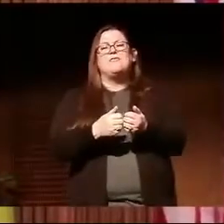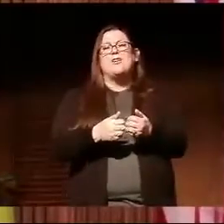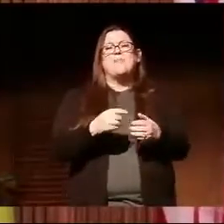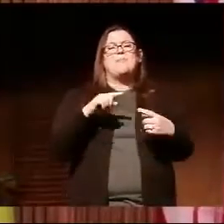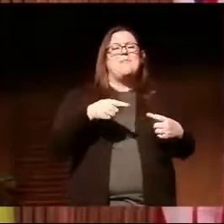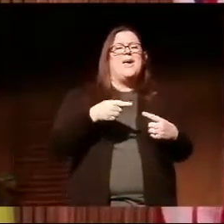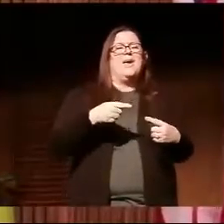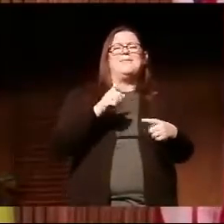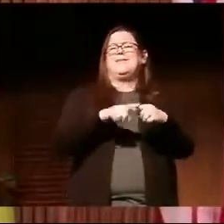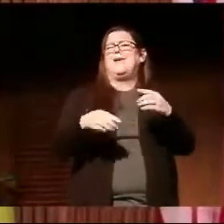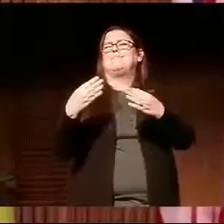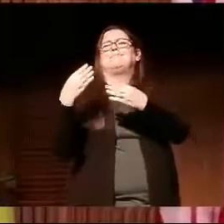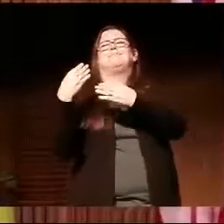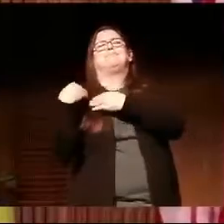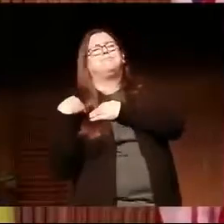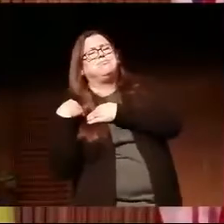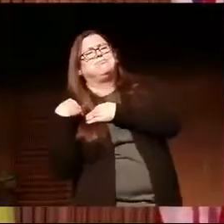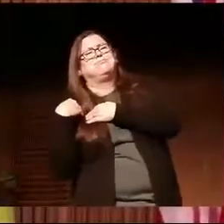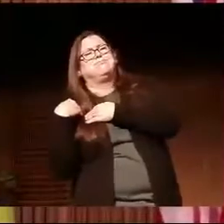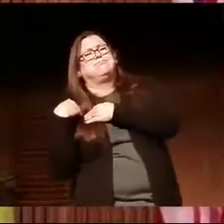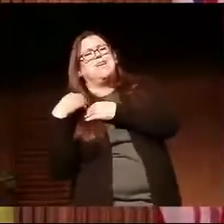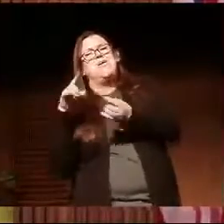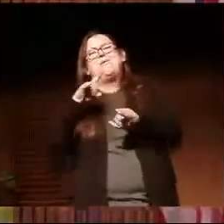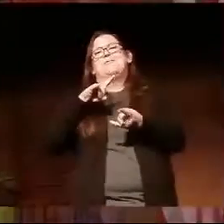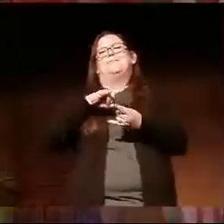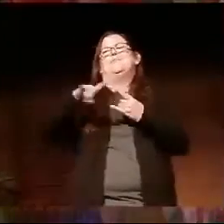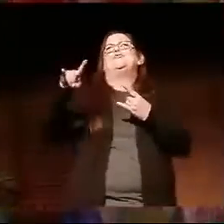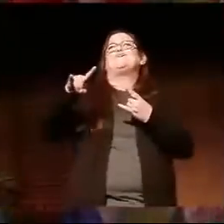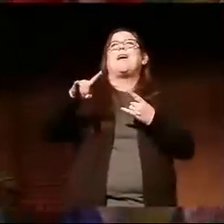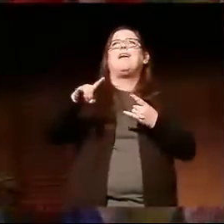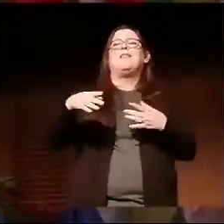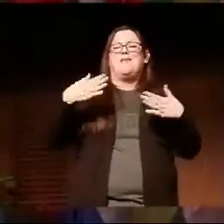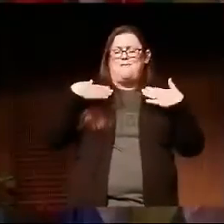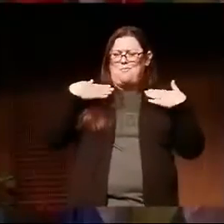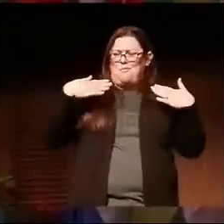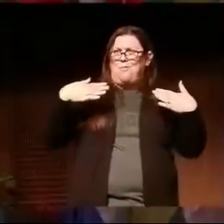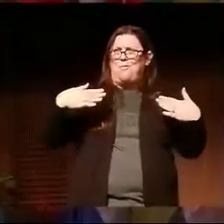pain, every humiliating betrayal of body and mind,